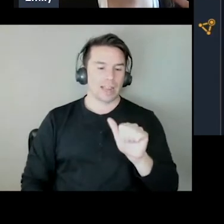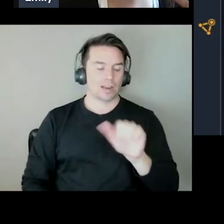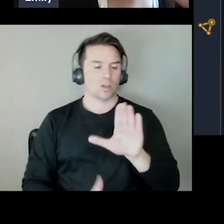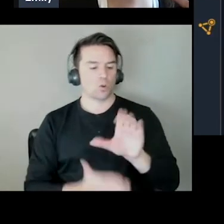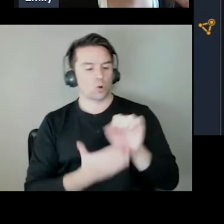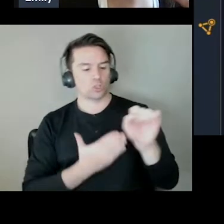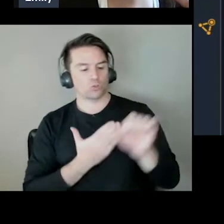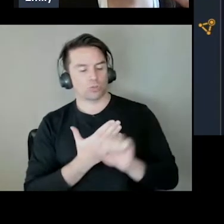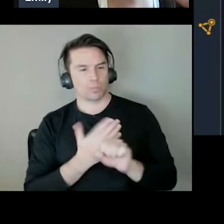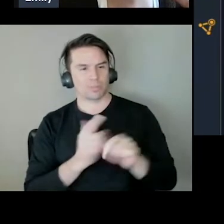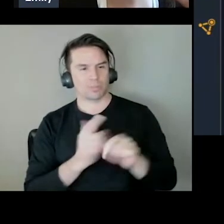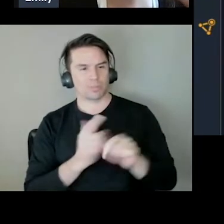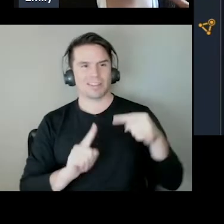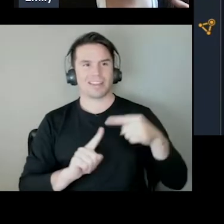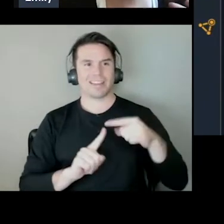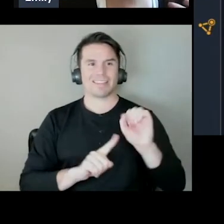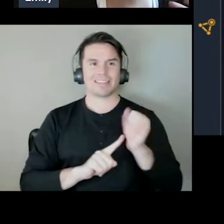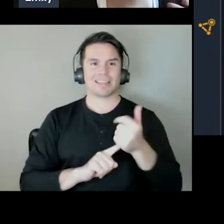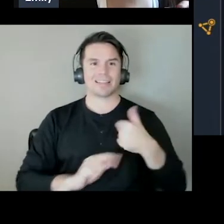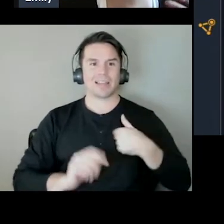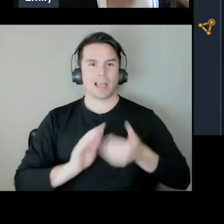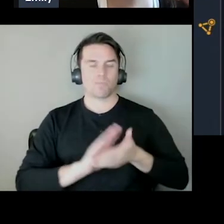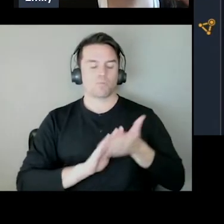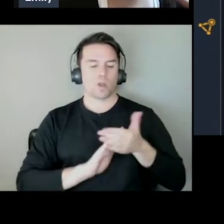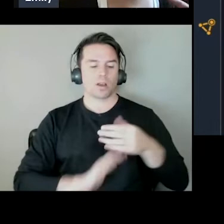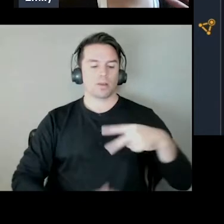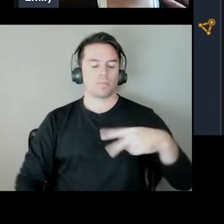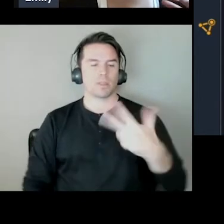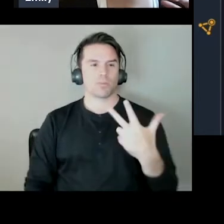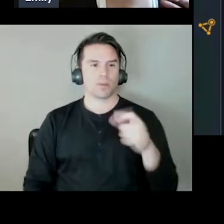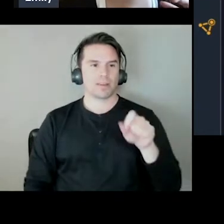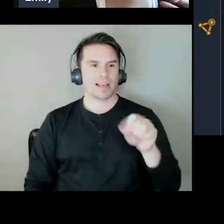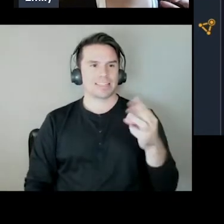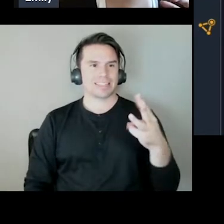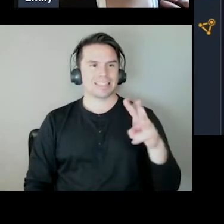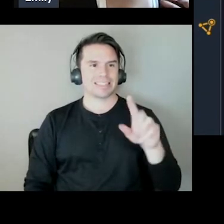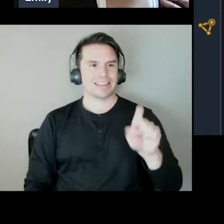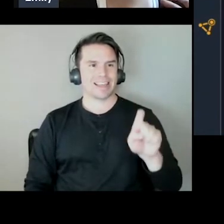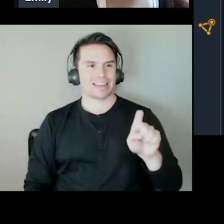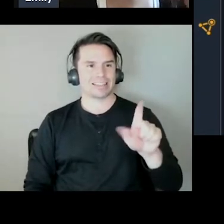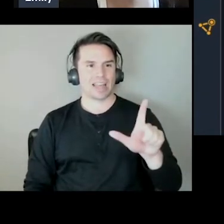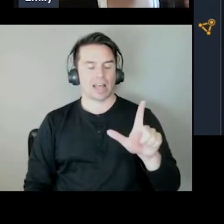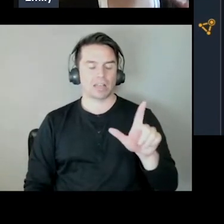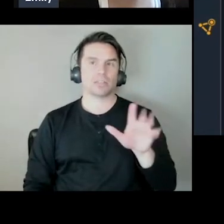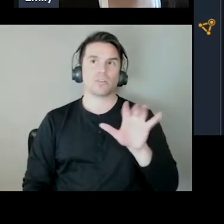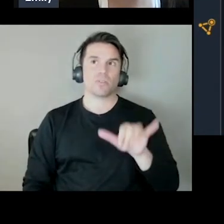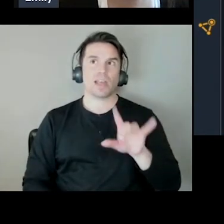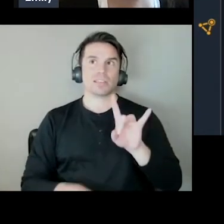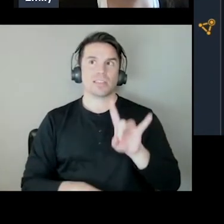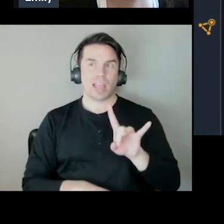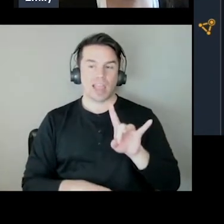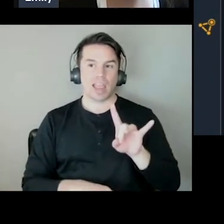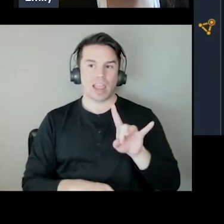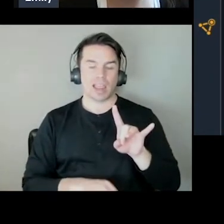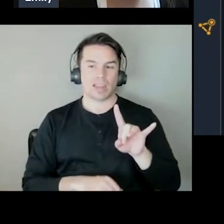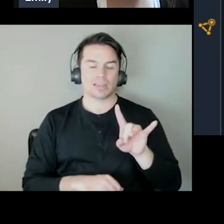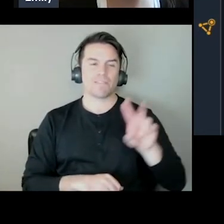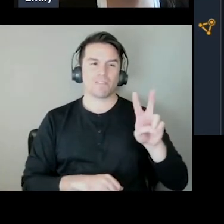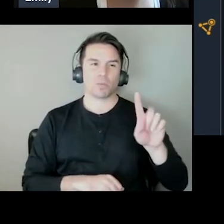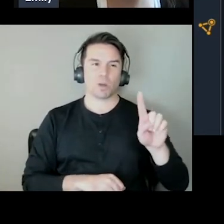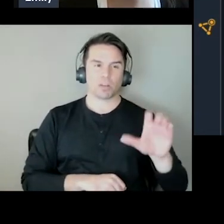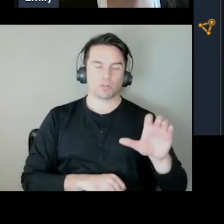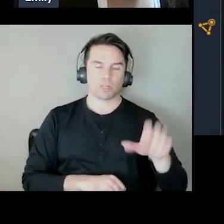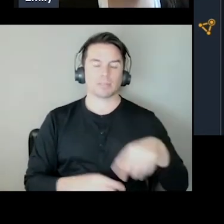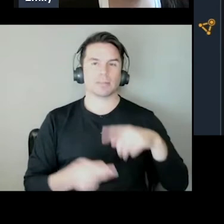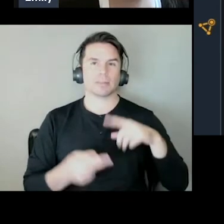this case, I'm running a P3.16 XL, so that's going to be 8 NVIDIA A100s. I'm sorry, V100s. And